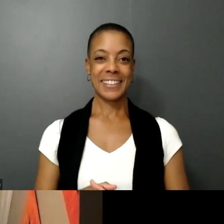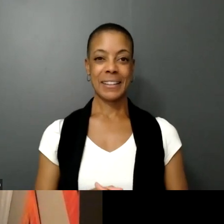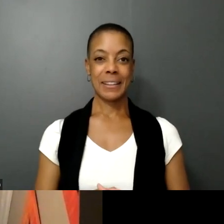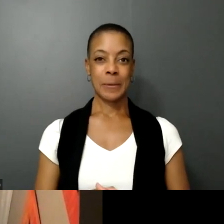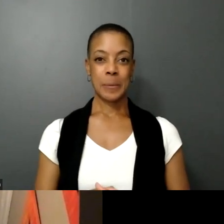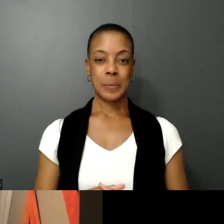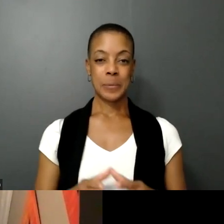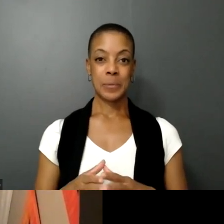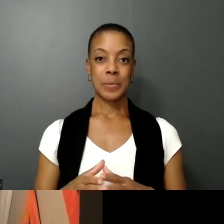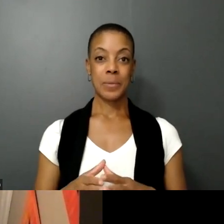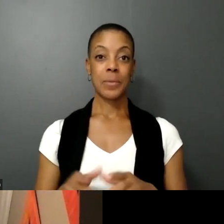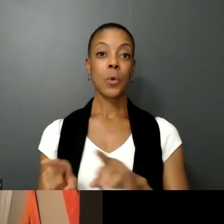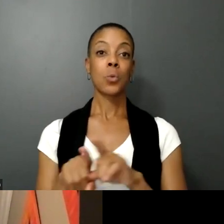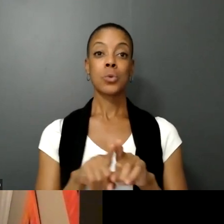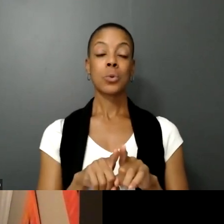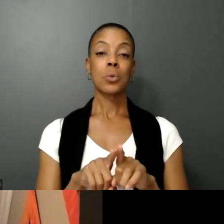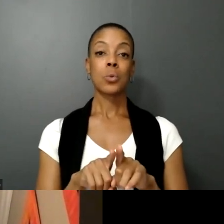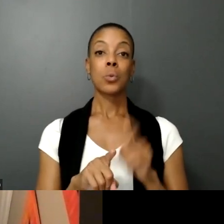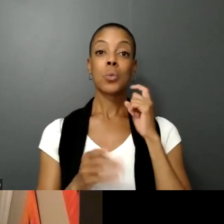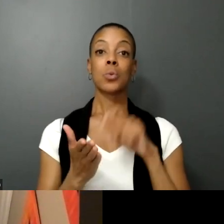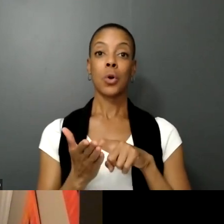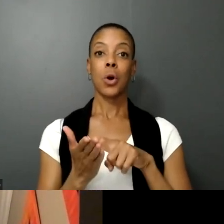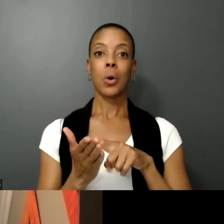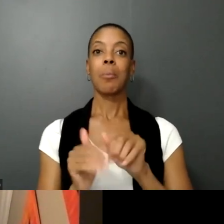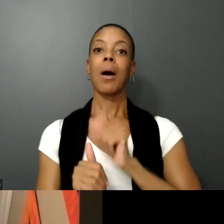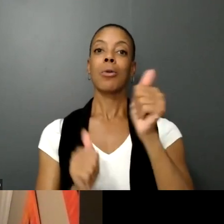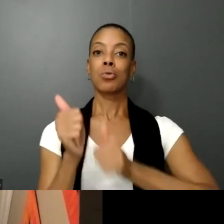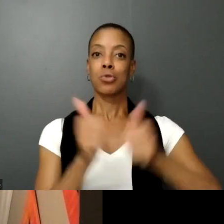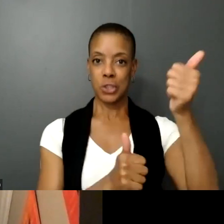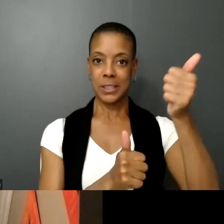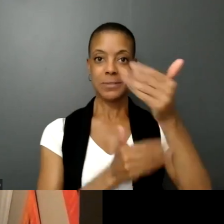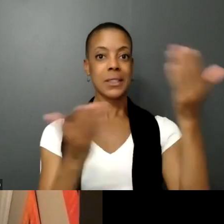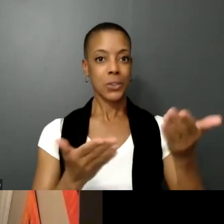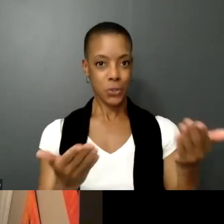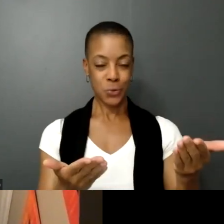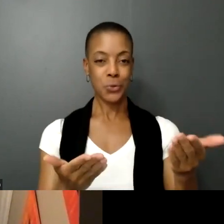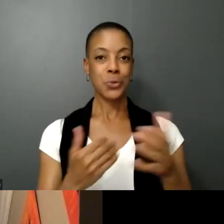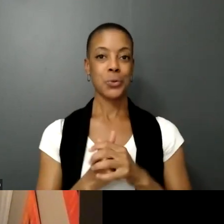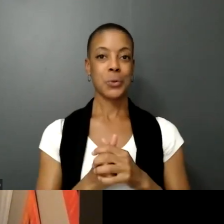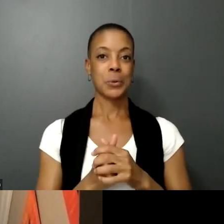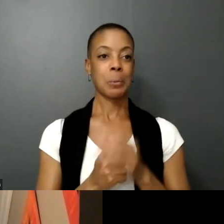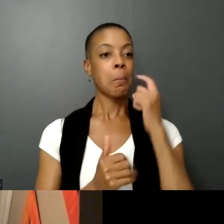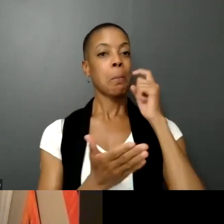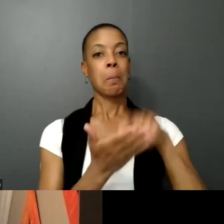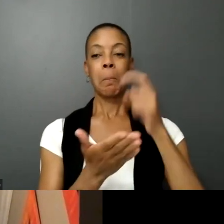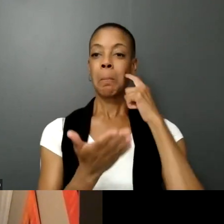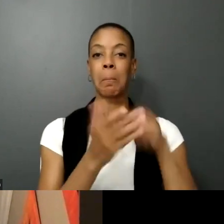I want to also acknowledge my fellow chiefs that are in assembly tonight, as well as our Grand